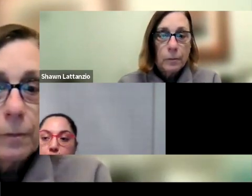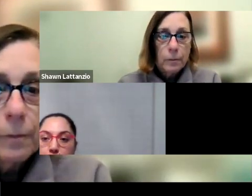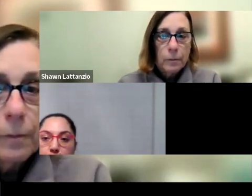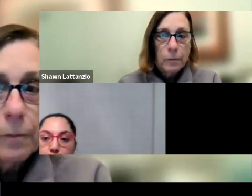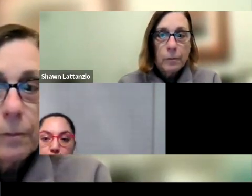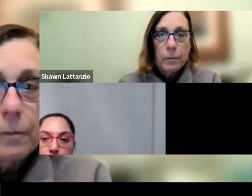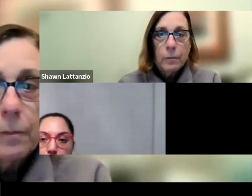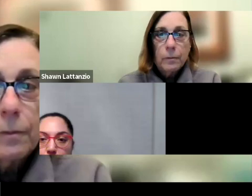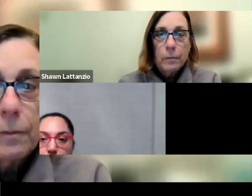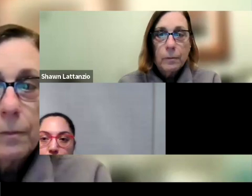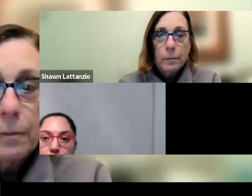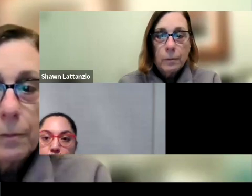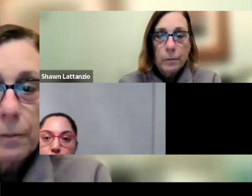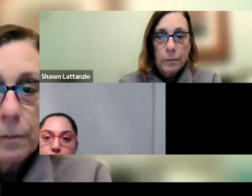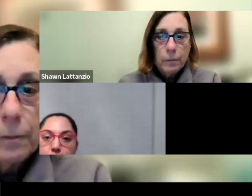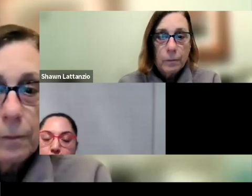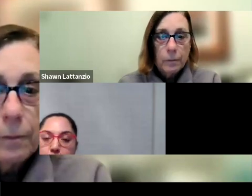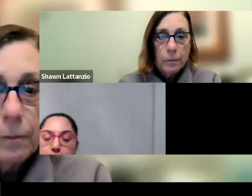start.